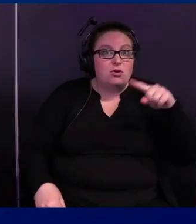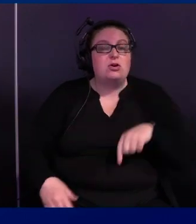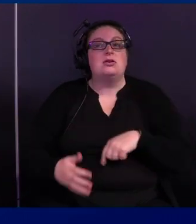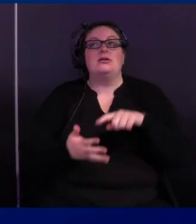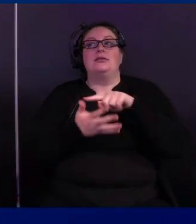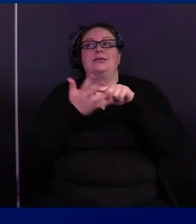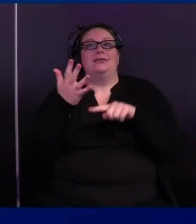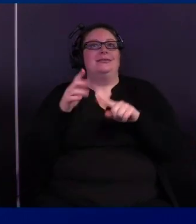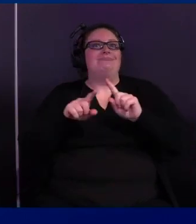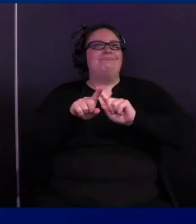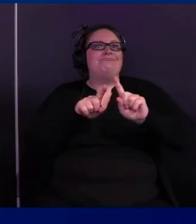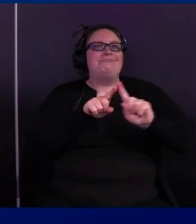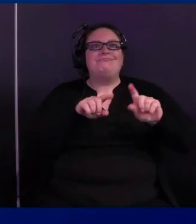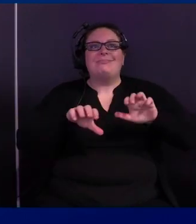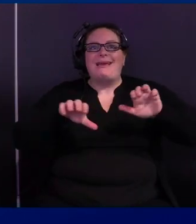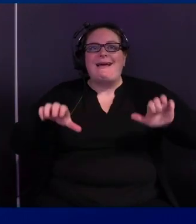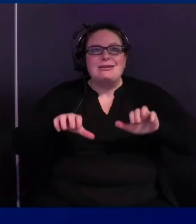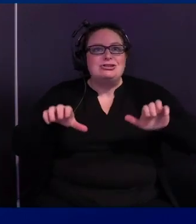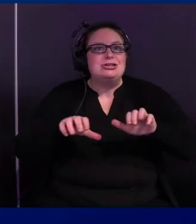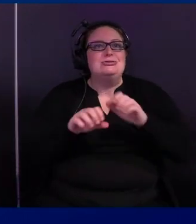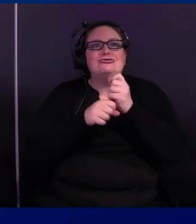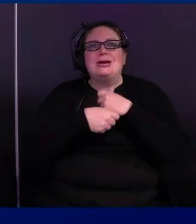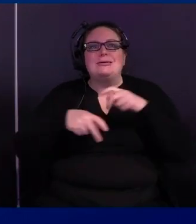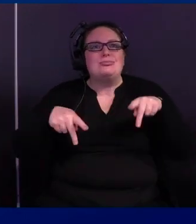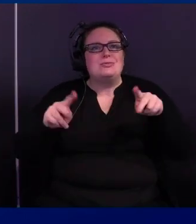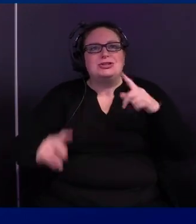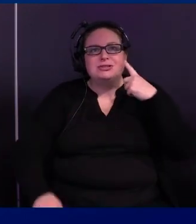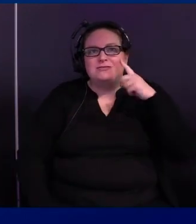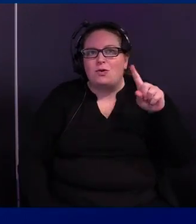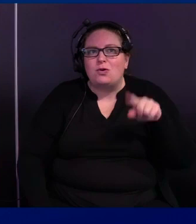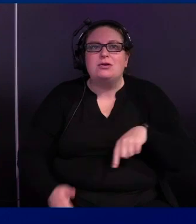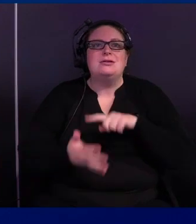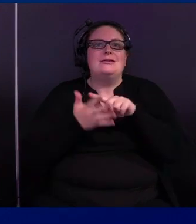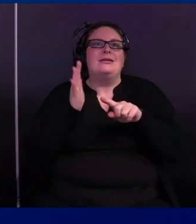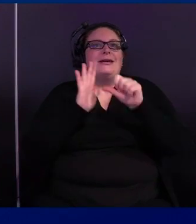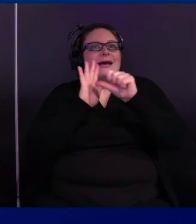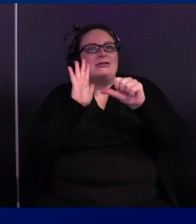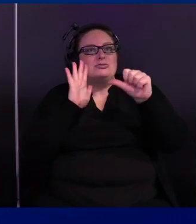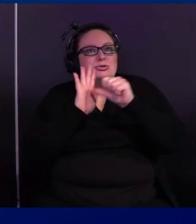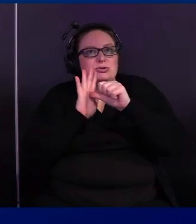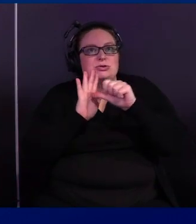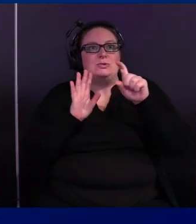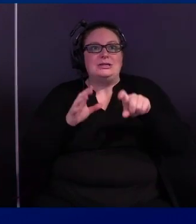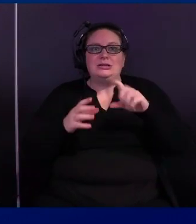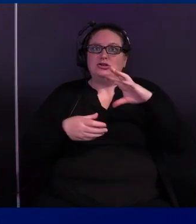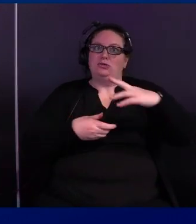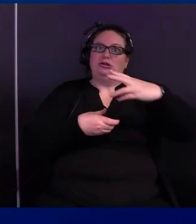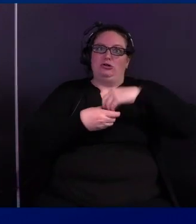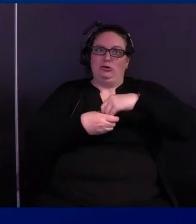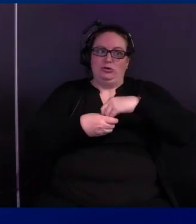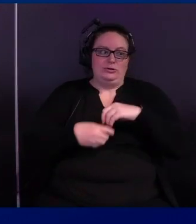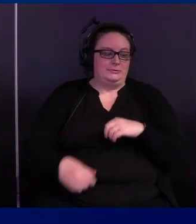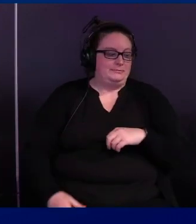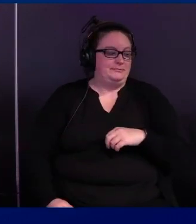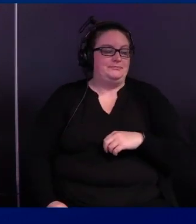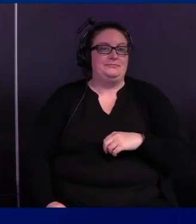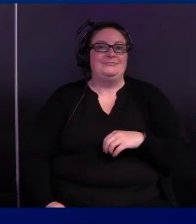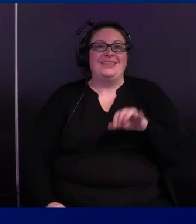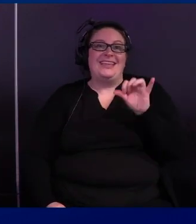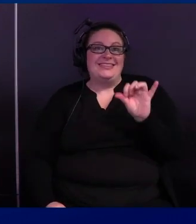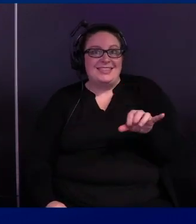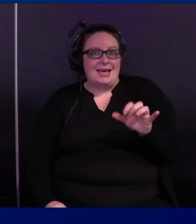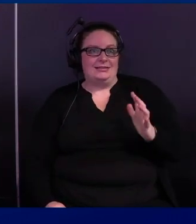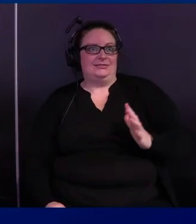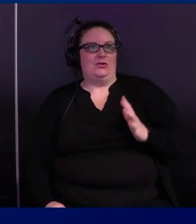different actions that we're creating permissions around. These are the attributes that we'll need to take into account. And all of that is formalized into